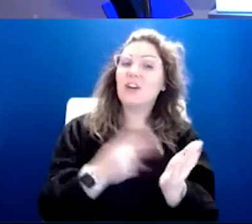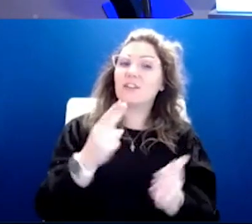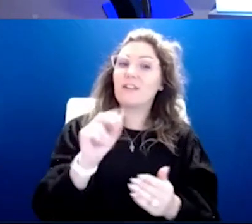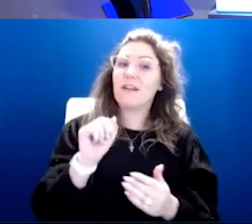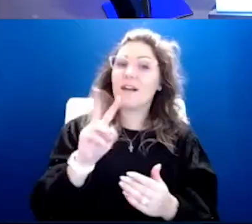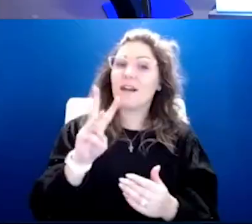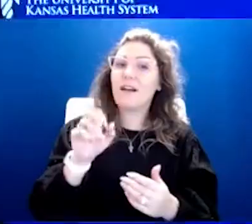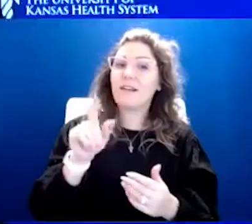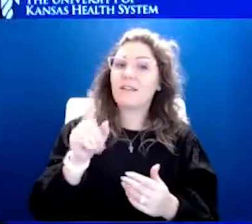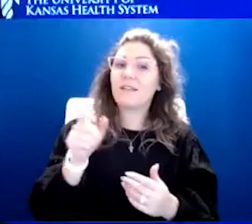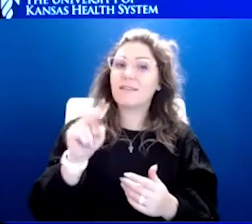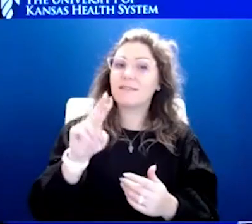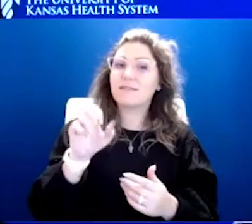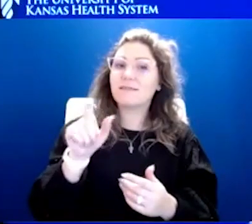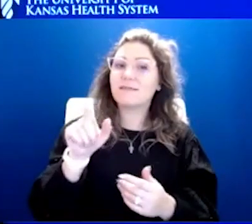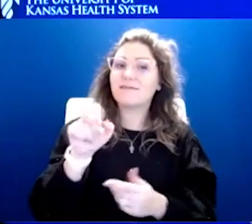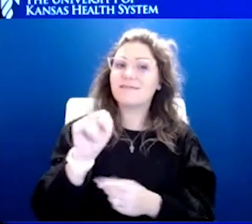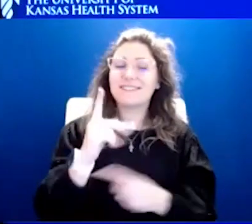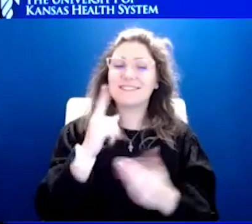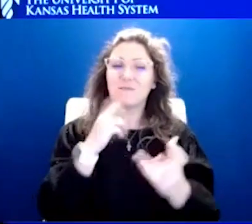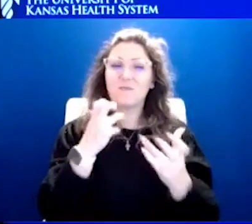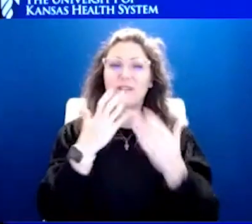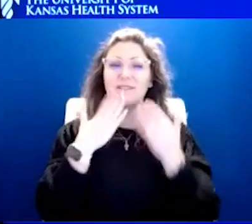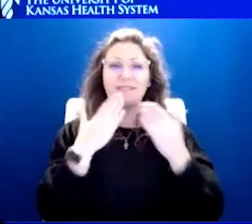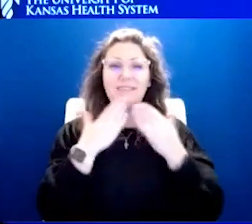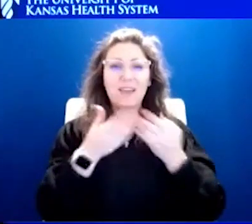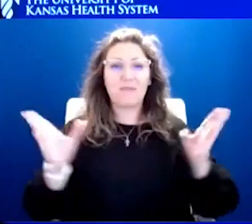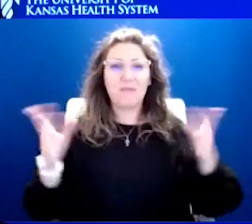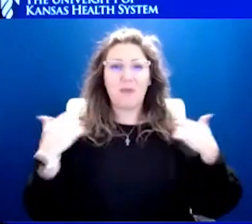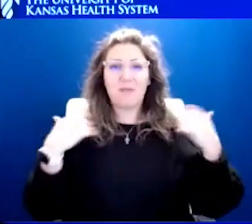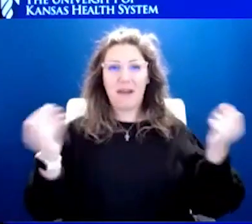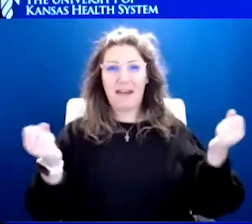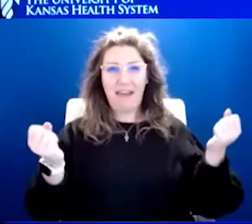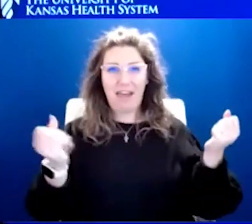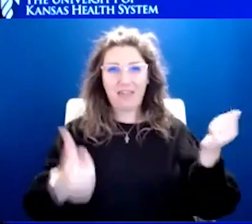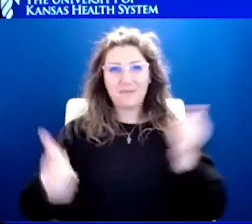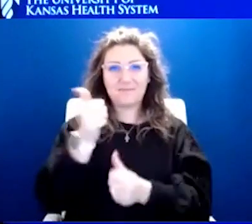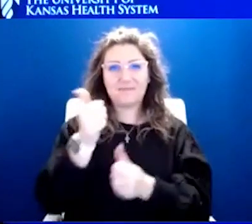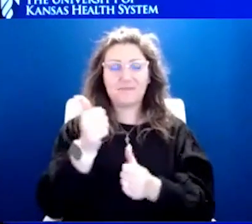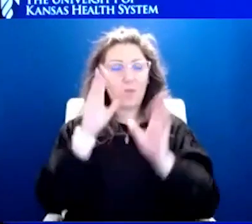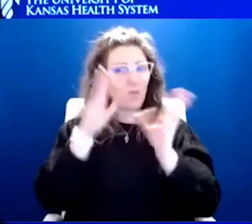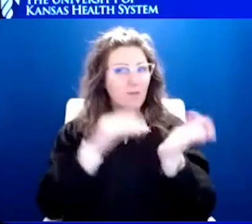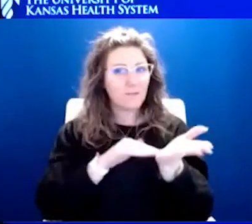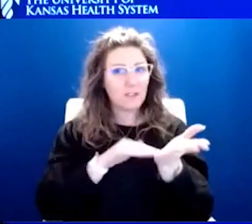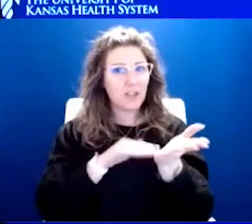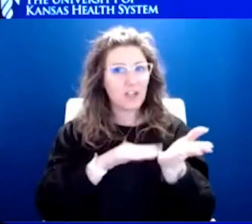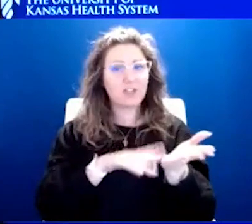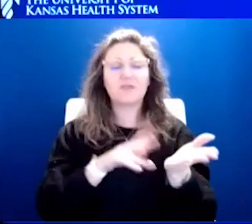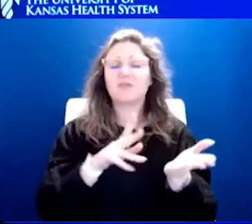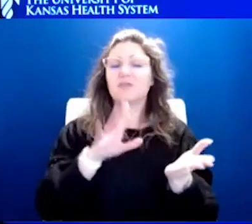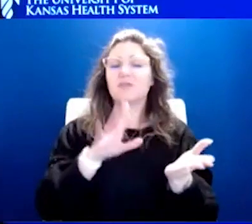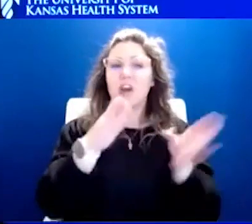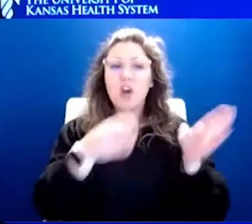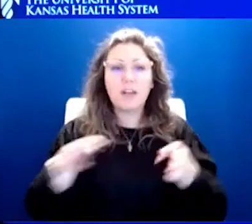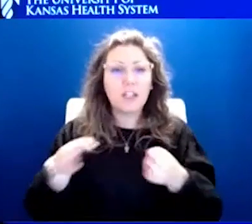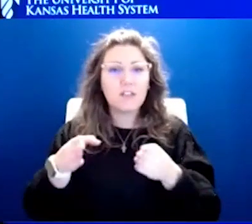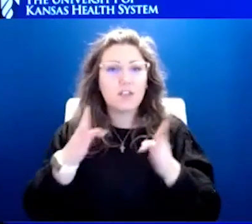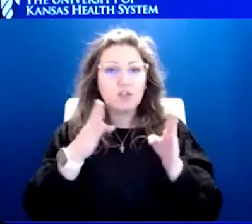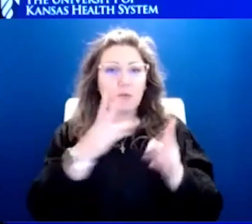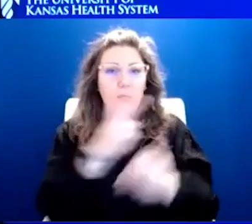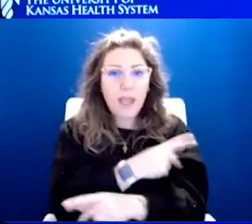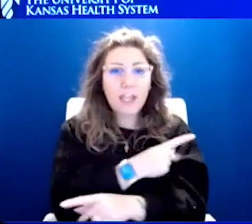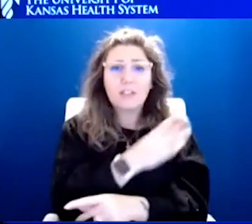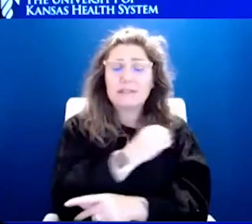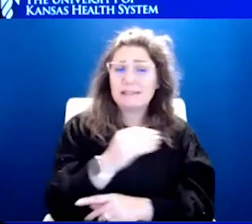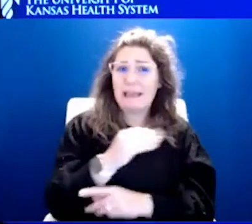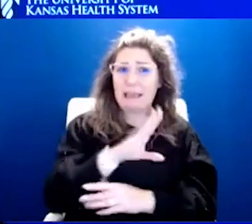like to thank our public health officials. You know, we have two great doctors here who are looking out not only for their individual patients, but for the community as a whole, and